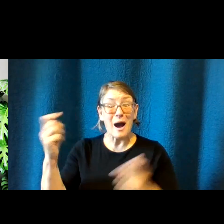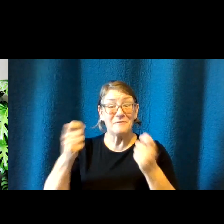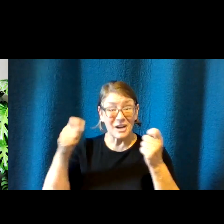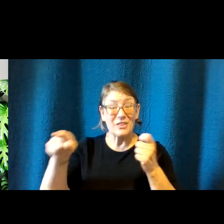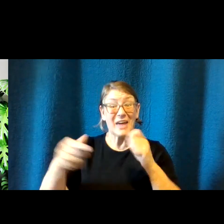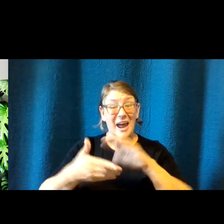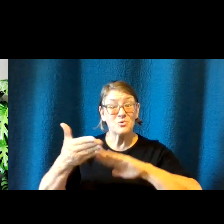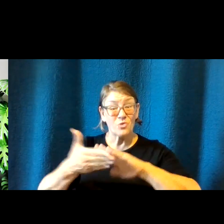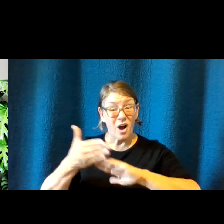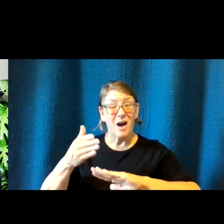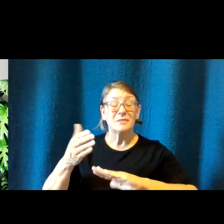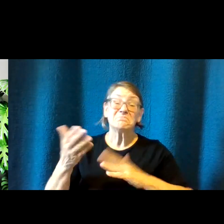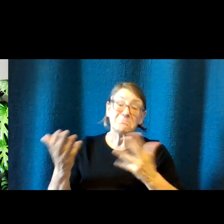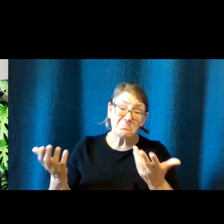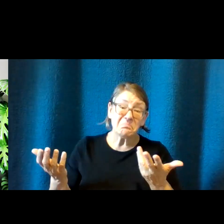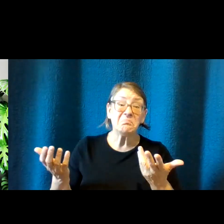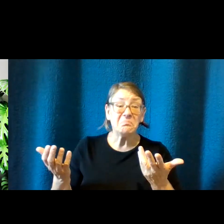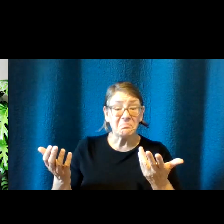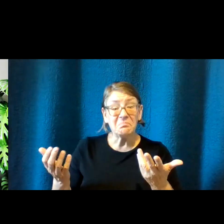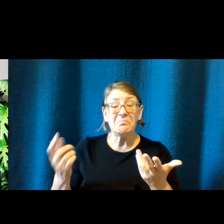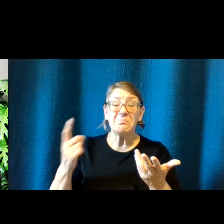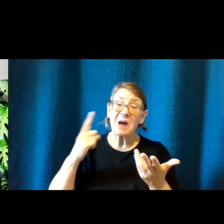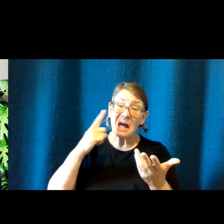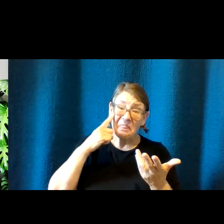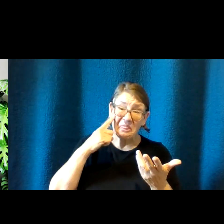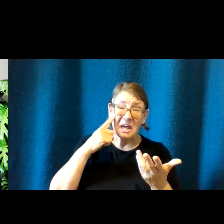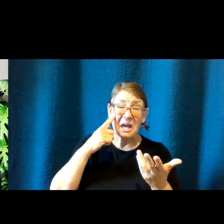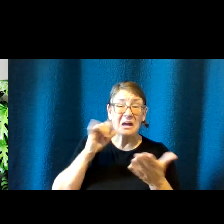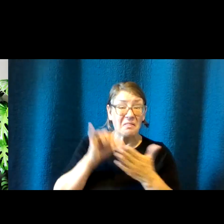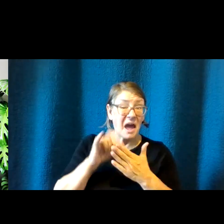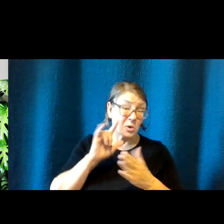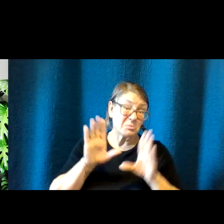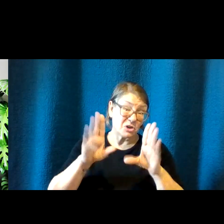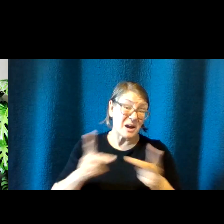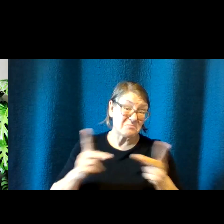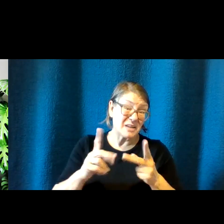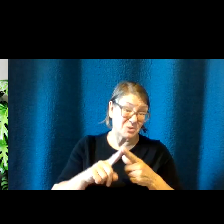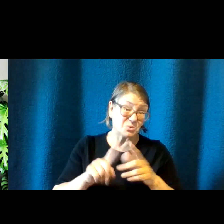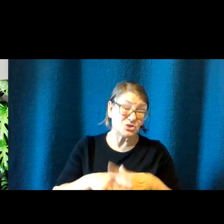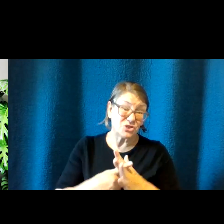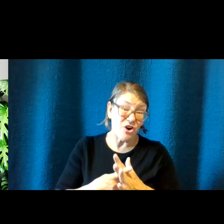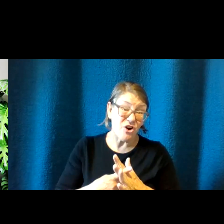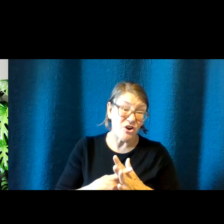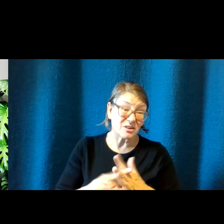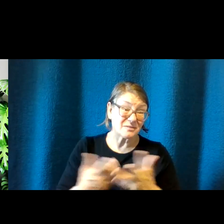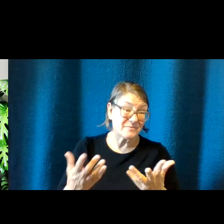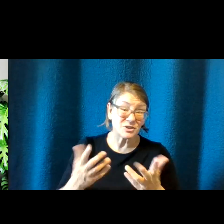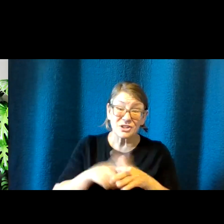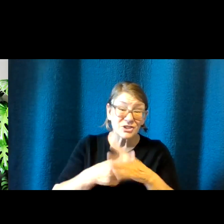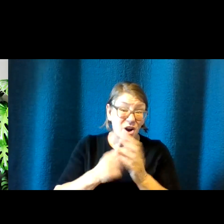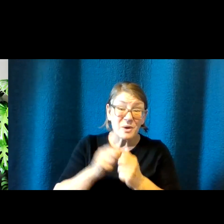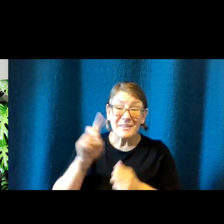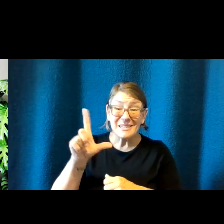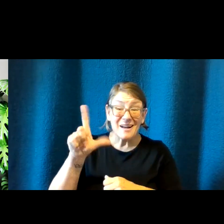can see. So I think I kind of think that I'm like, that would be a great place to start. Like, just if if the DLT, if there's a